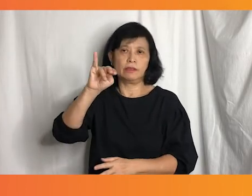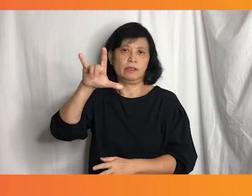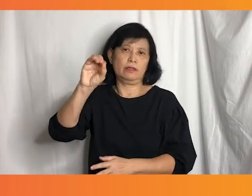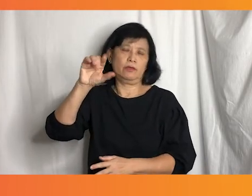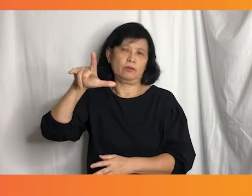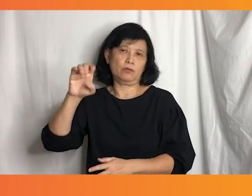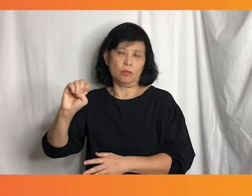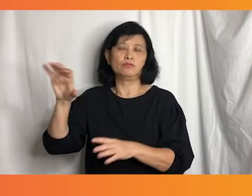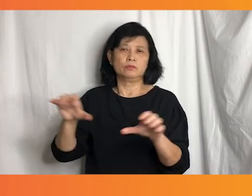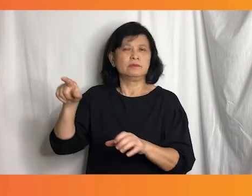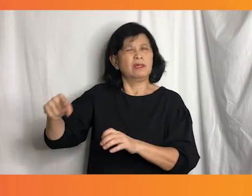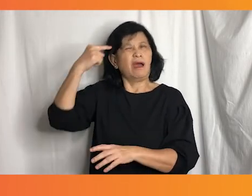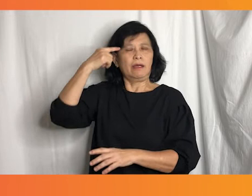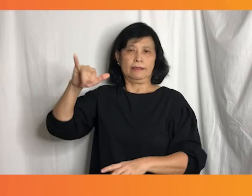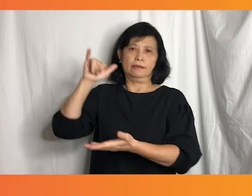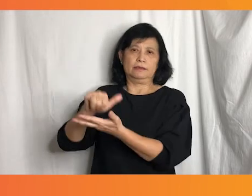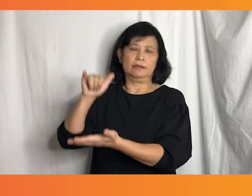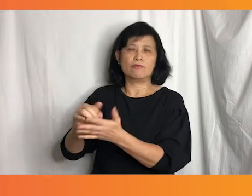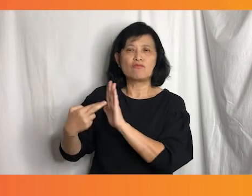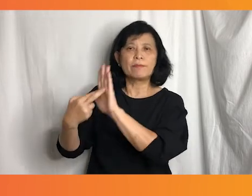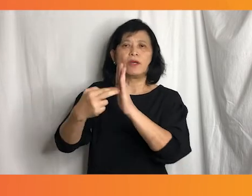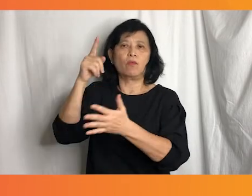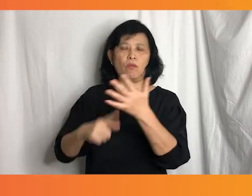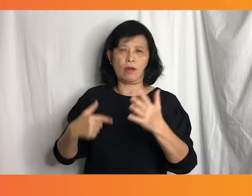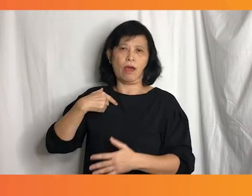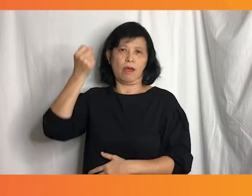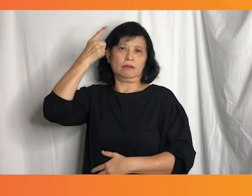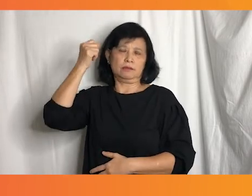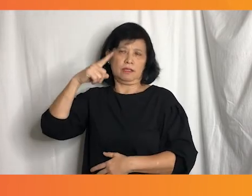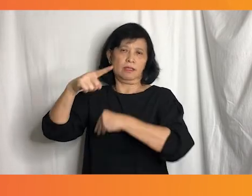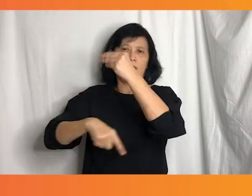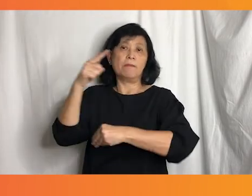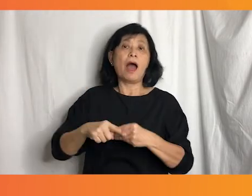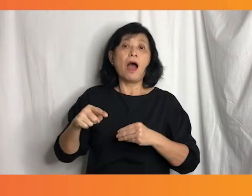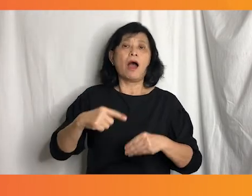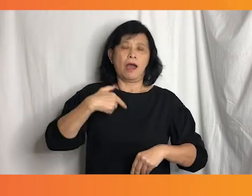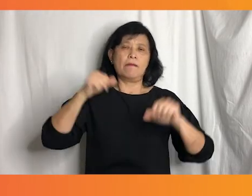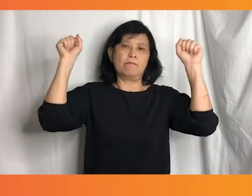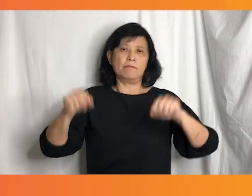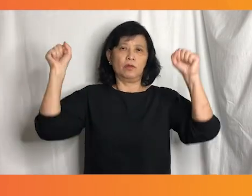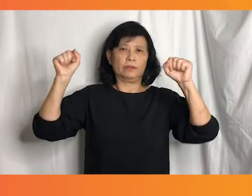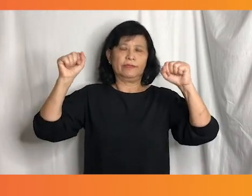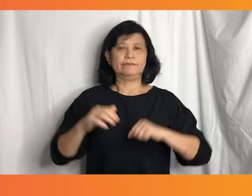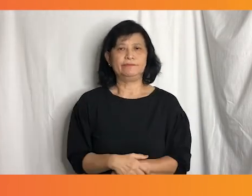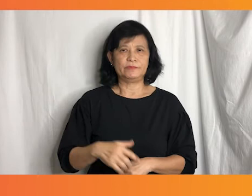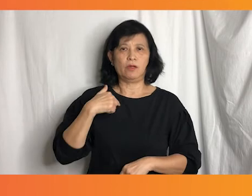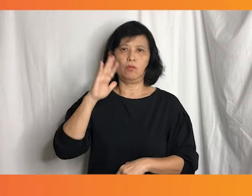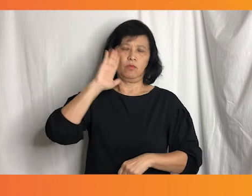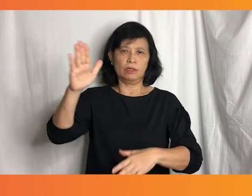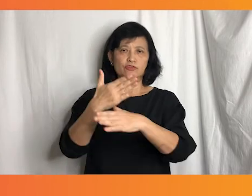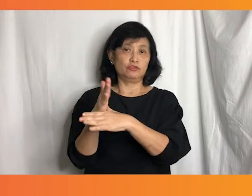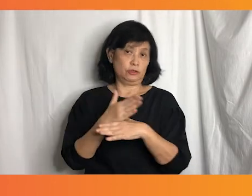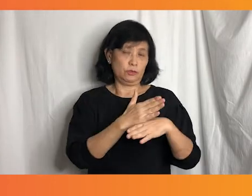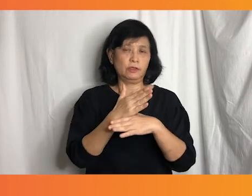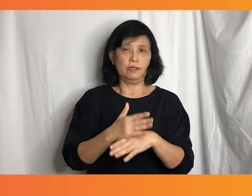Fan. She felt that, okay, this is a representation of her understanding of what is I'mPOSSIBLE. Okay, so then I'm going to share